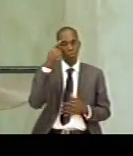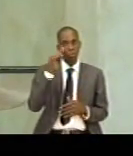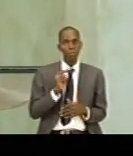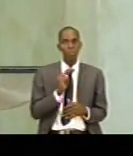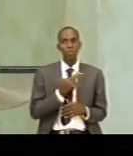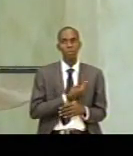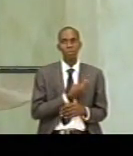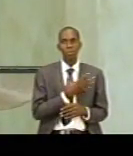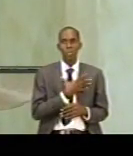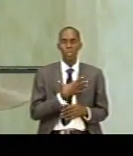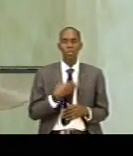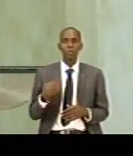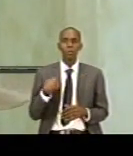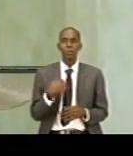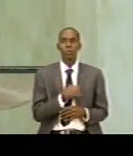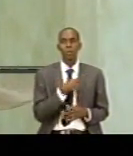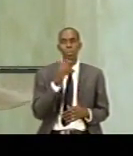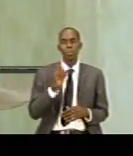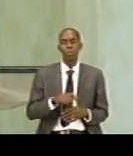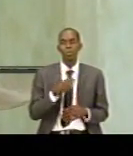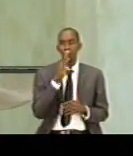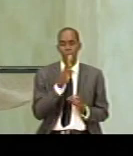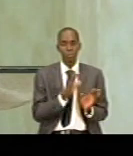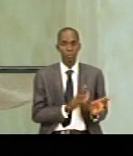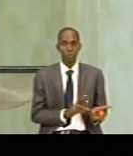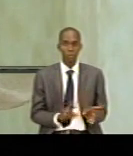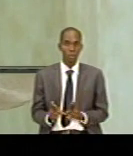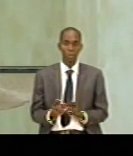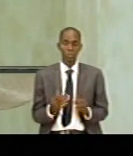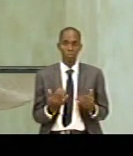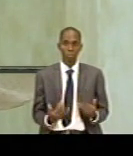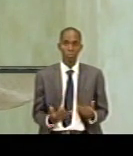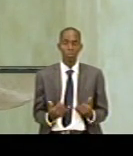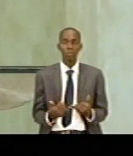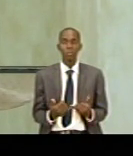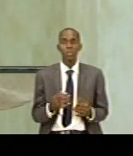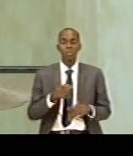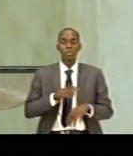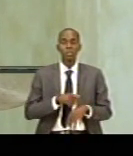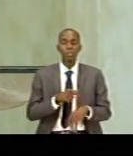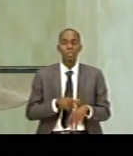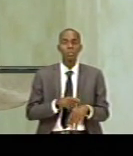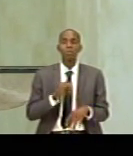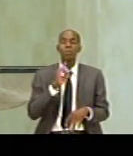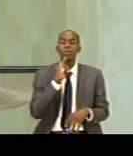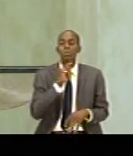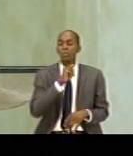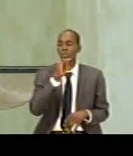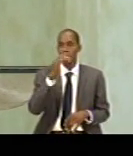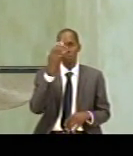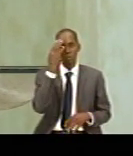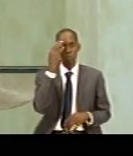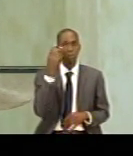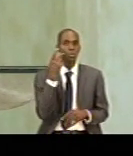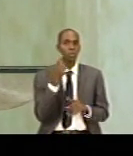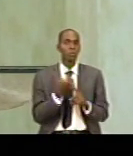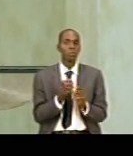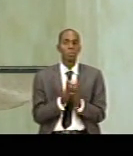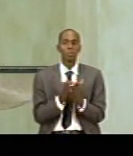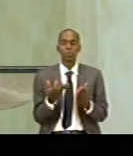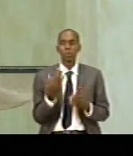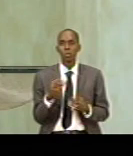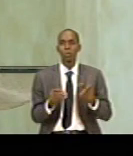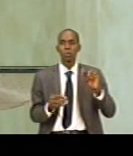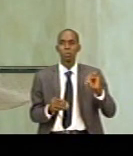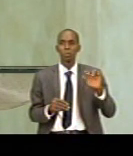be ready. The time of the rapture is unknown. Look at it in Matthew Gospel, chapter